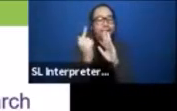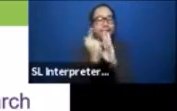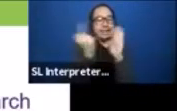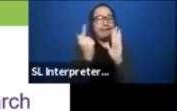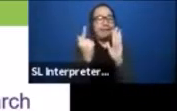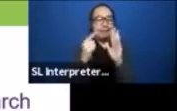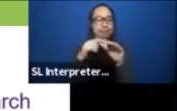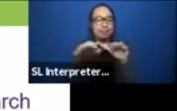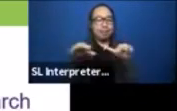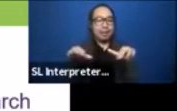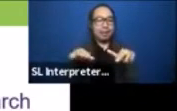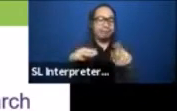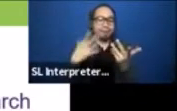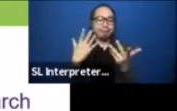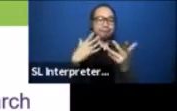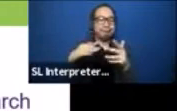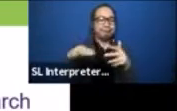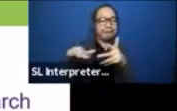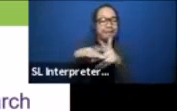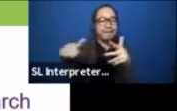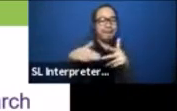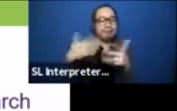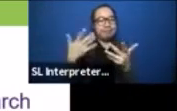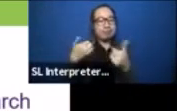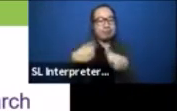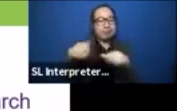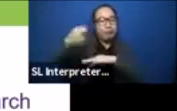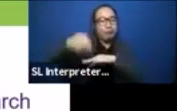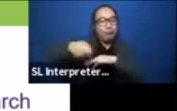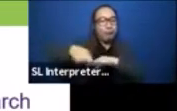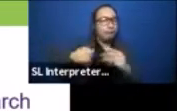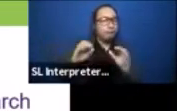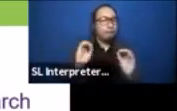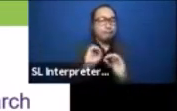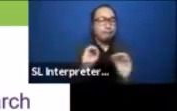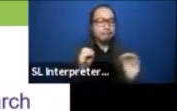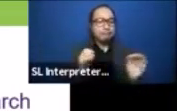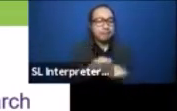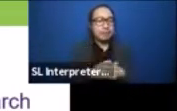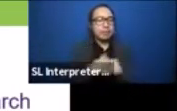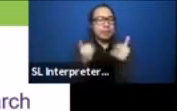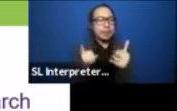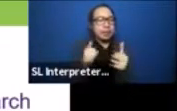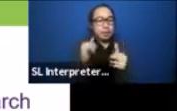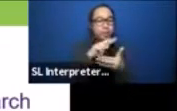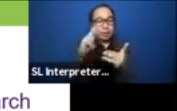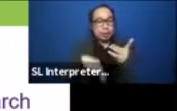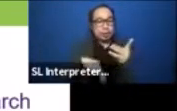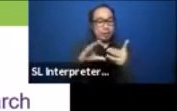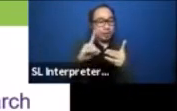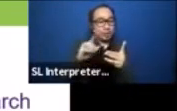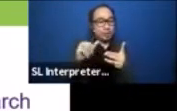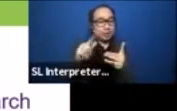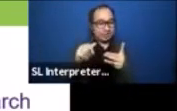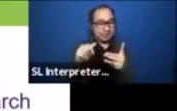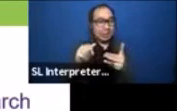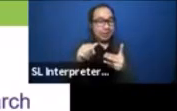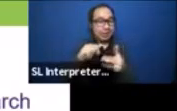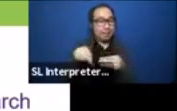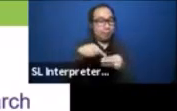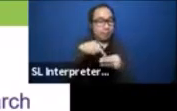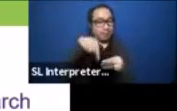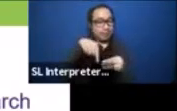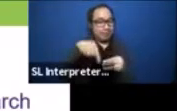The last slide. And also because as far as research goes, there's a dearth of data on this issue, and we